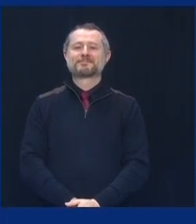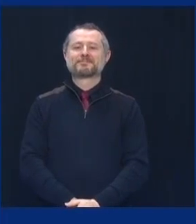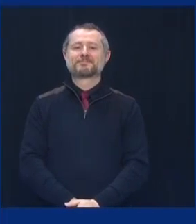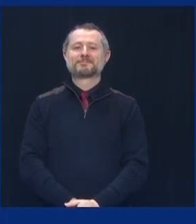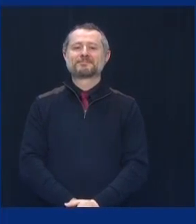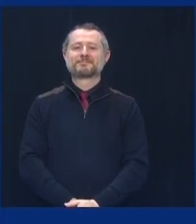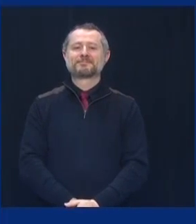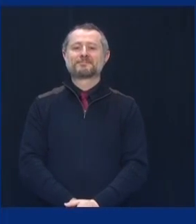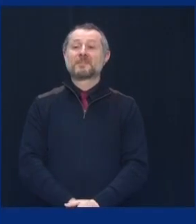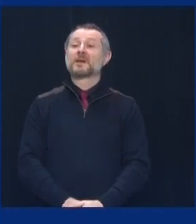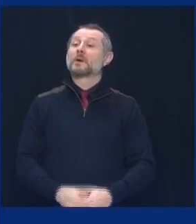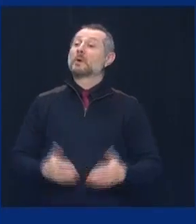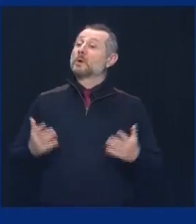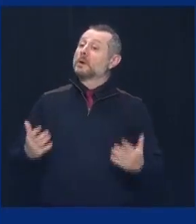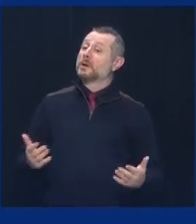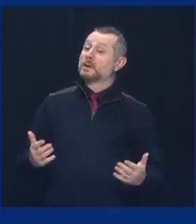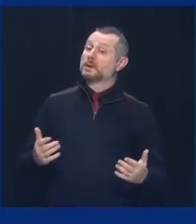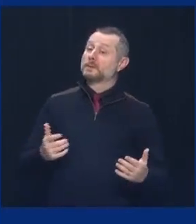Okay.